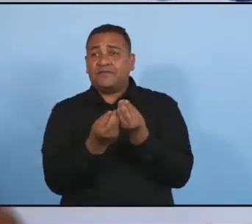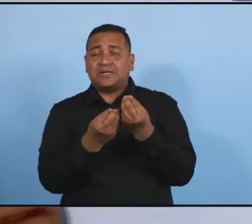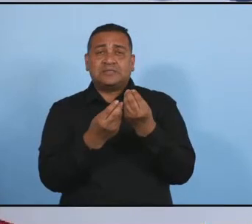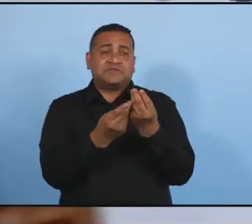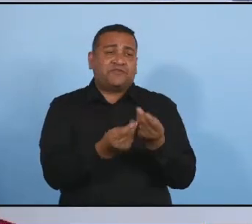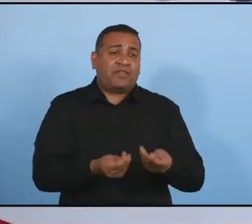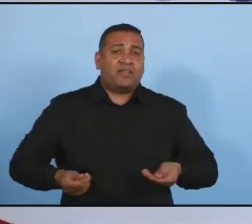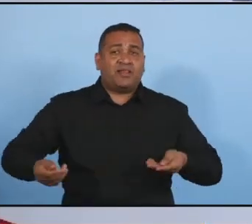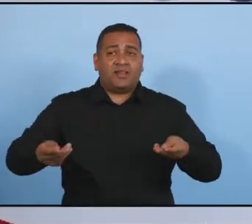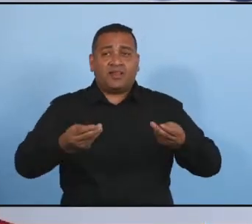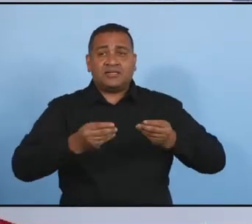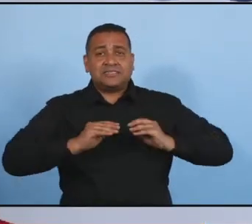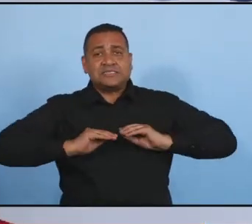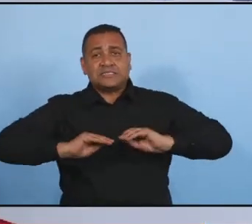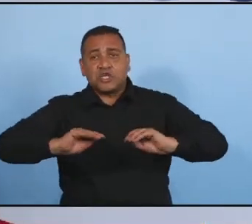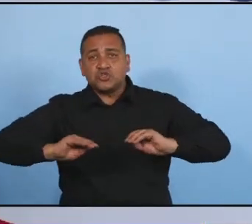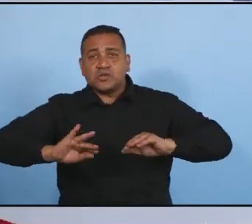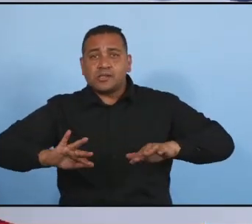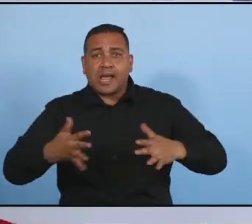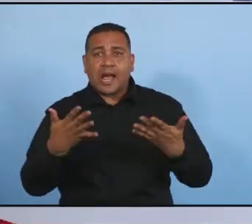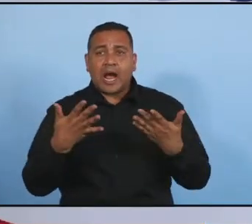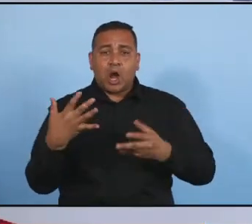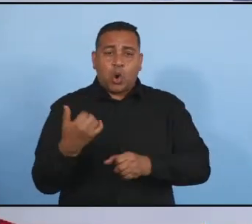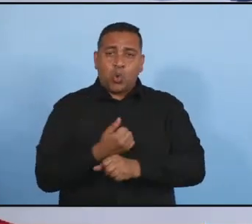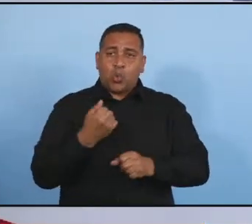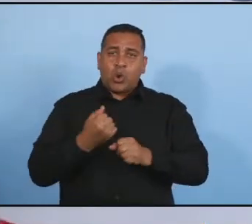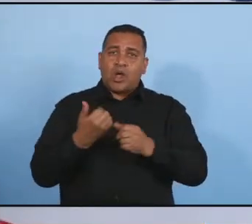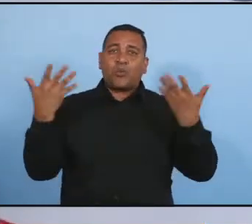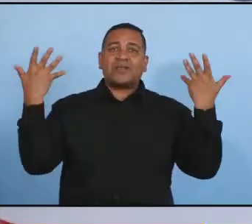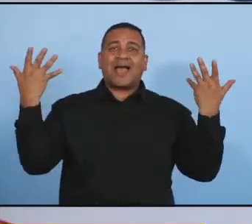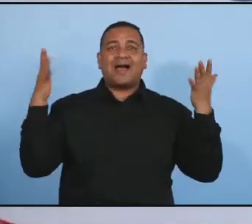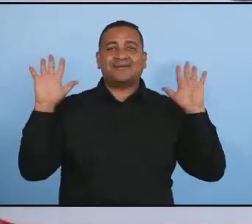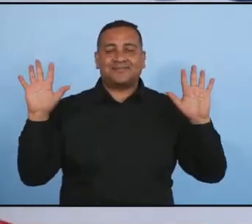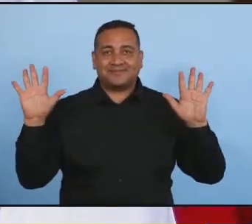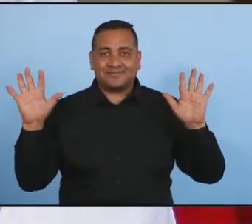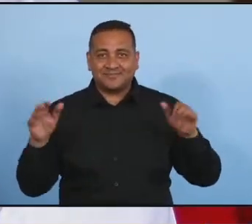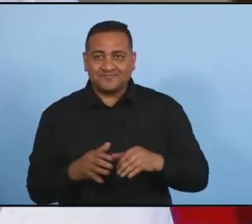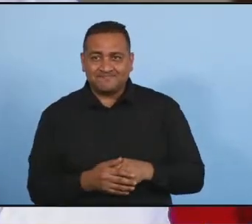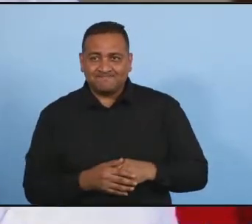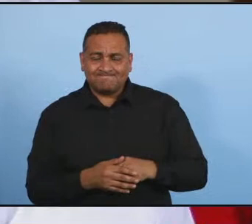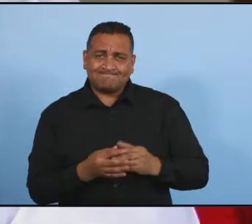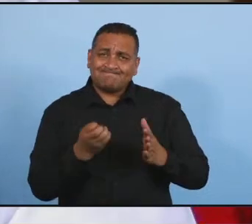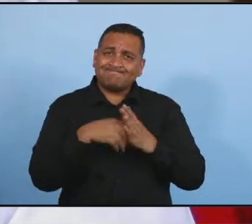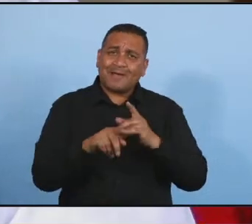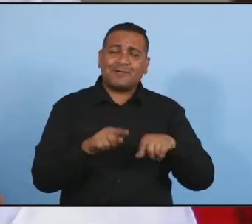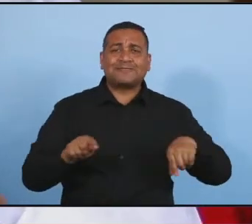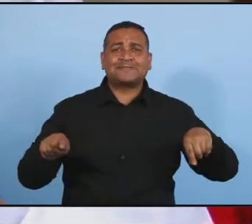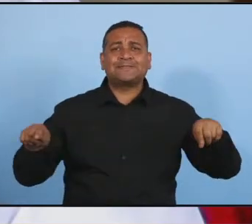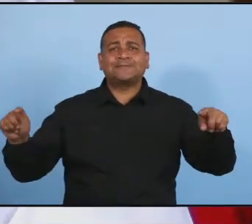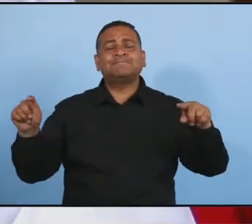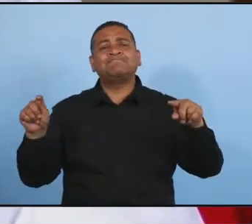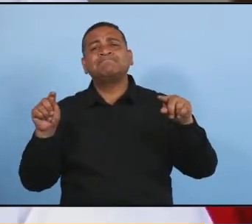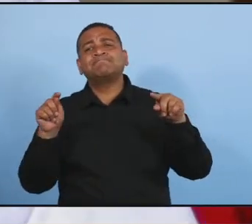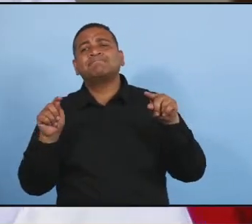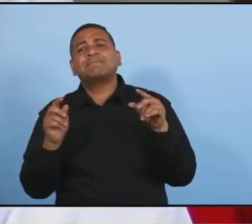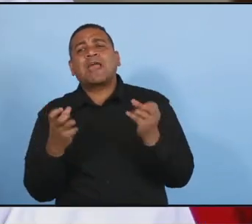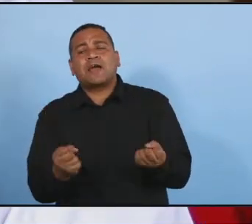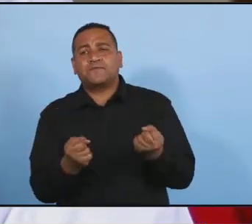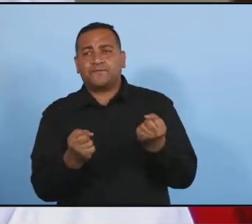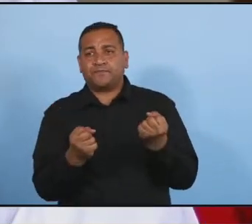him by doing things by hand. And some of them is arriving at the college with no idea what to